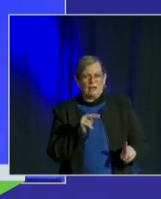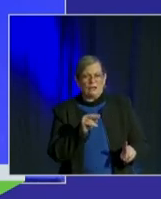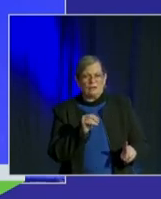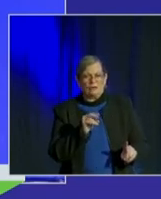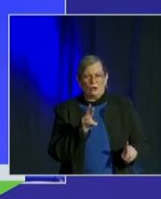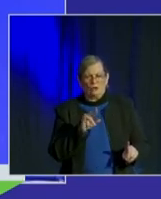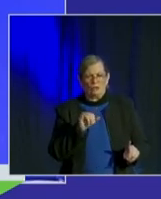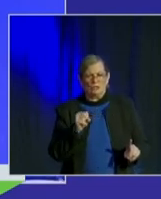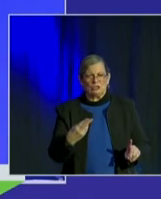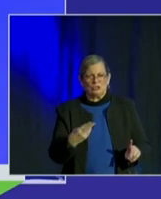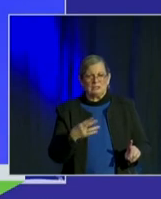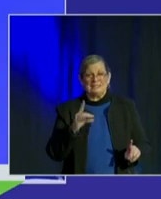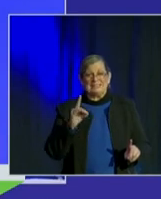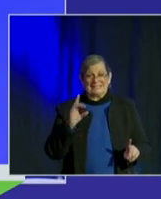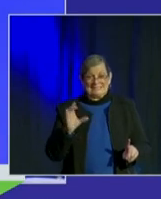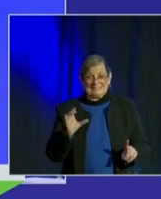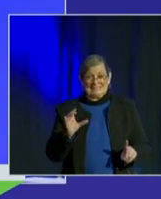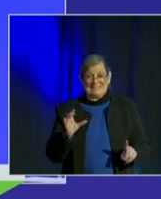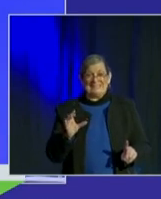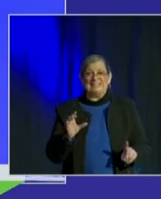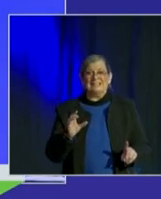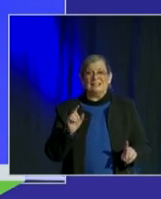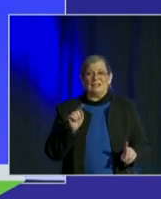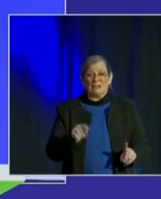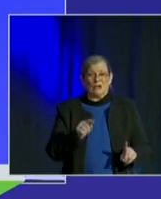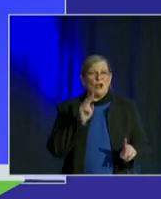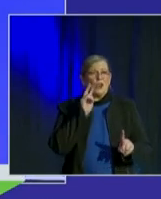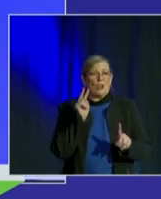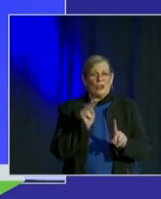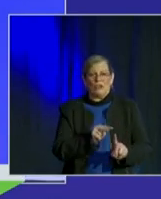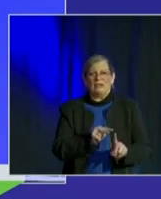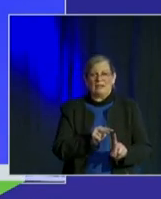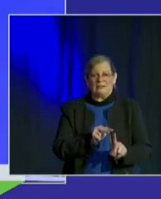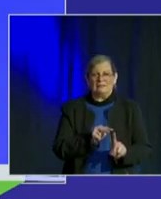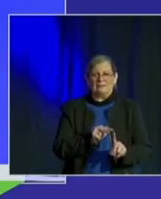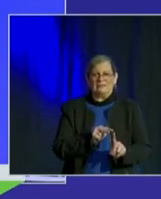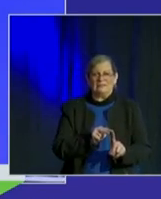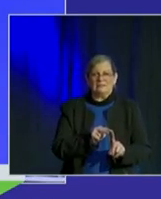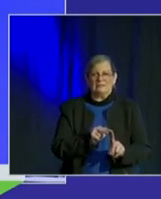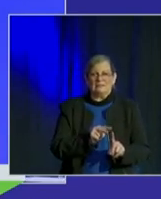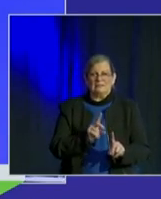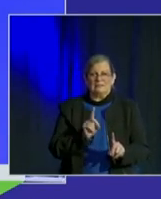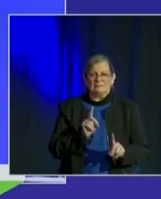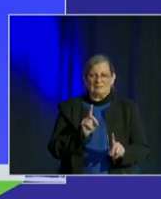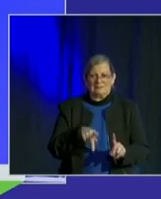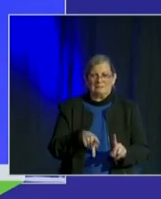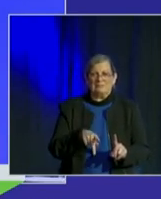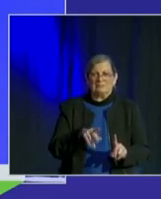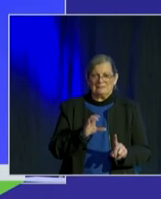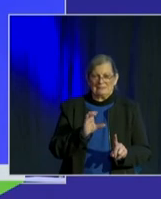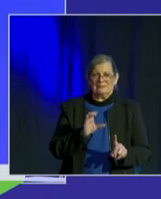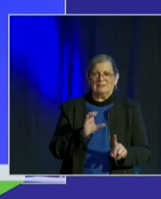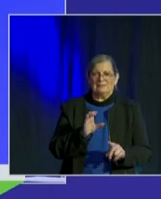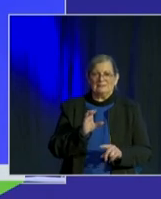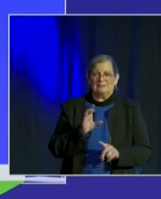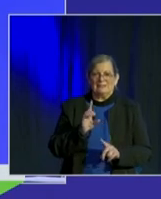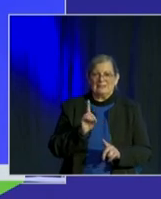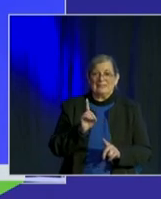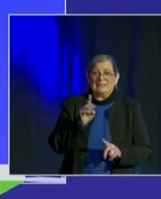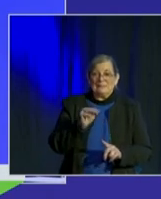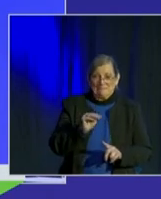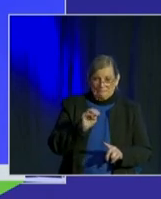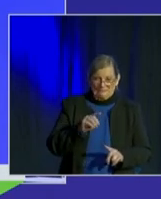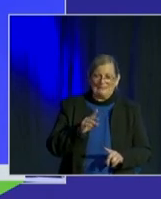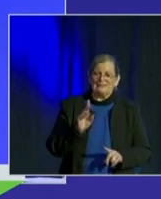on DCgov, and look at the grant opportunities. Another one, though, if you're interested in being a maker. So in the pandemic, we've